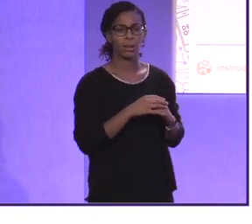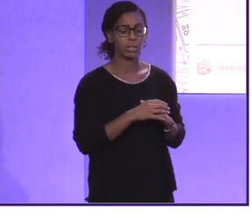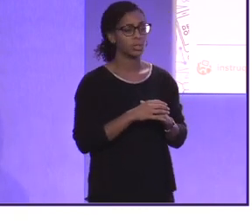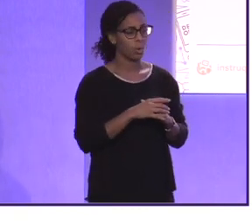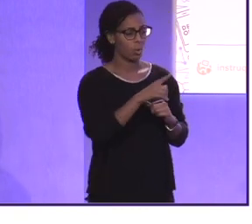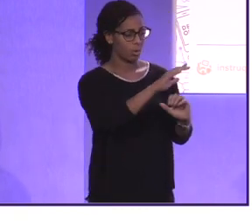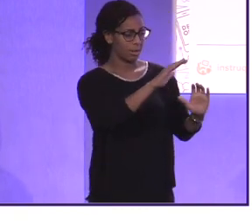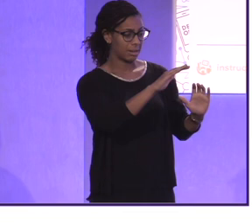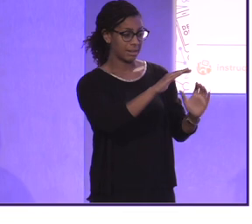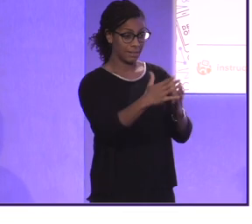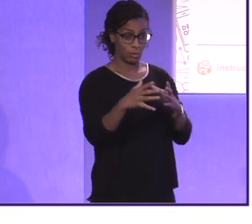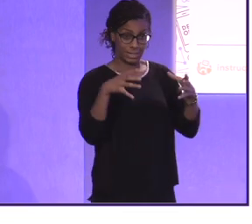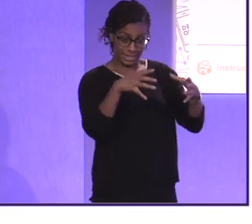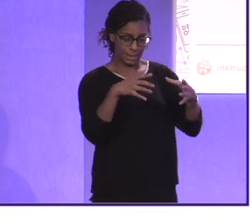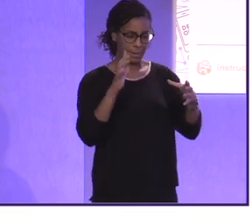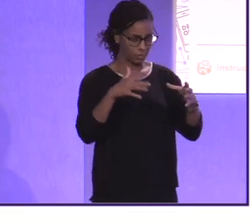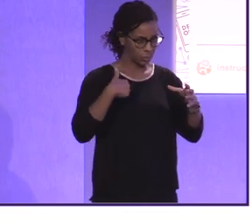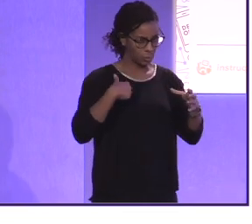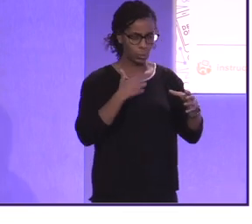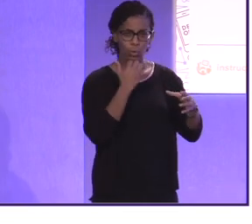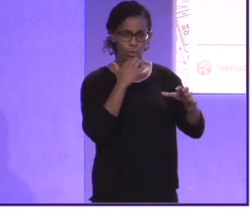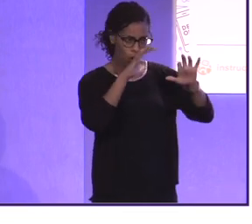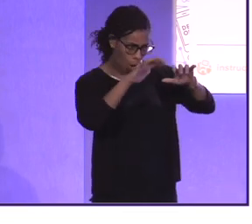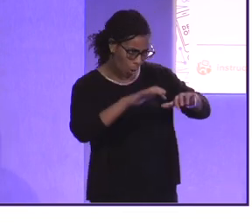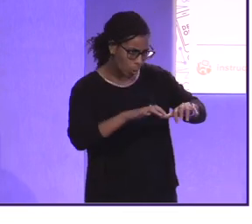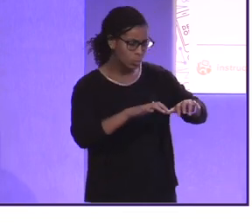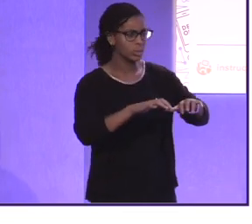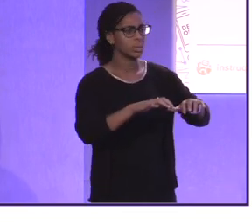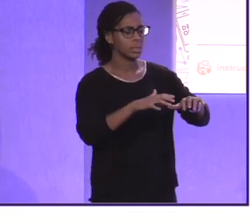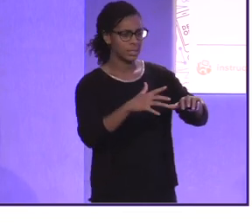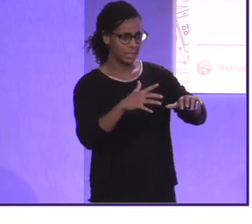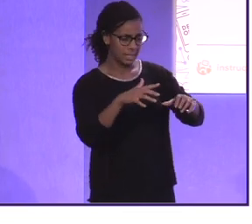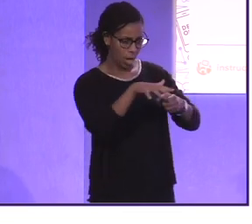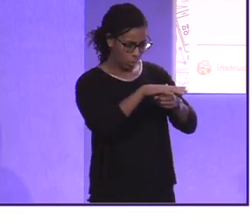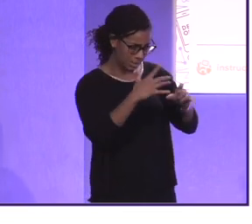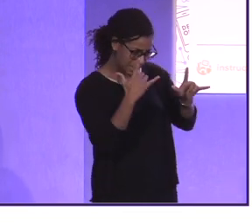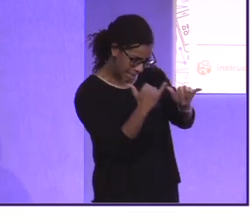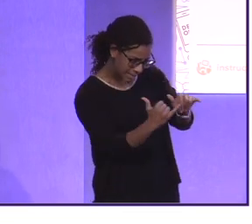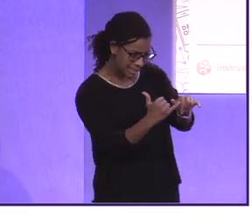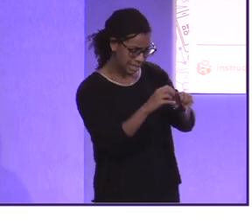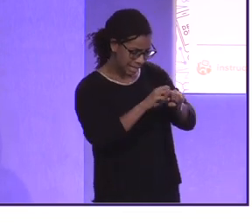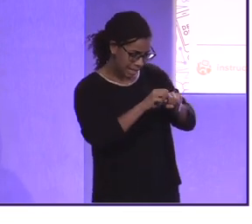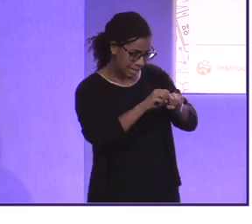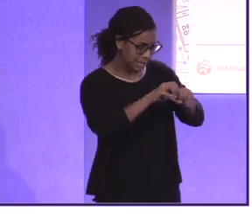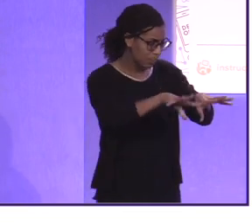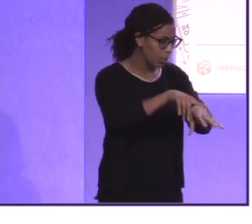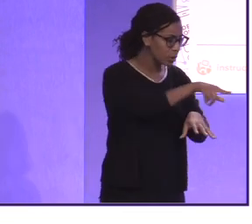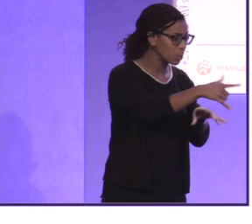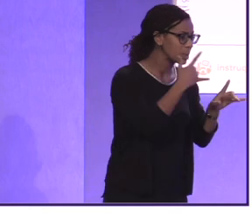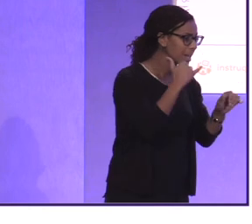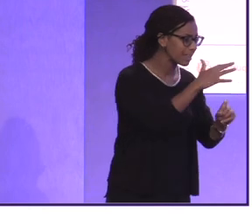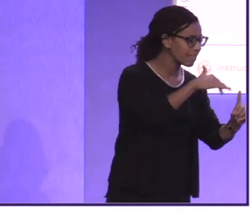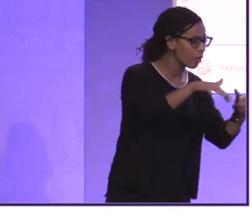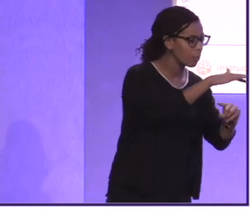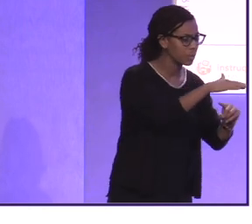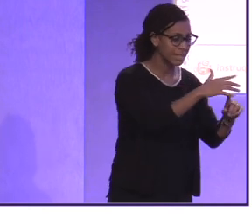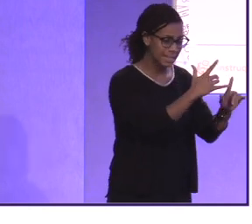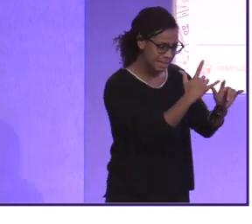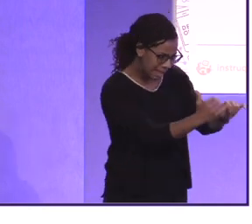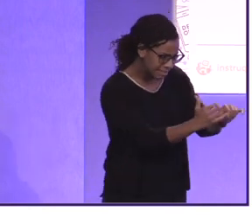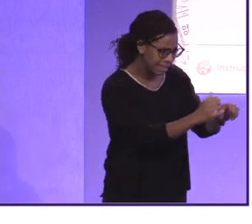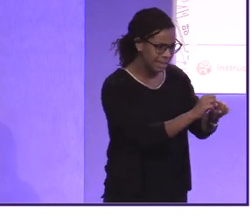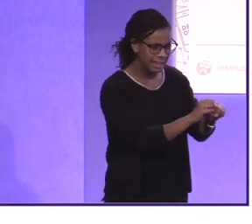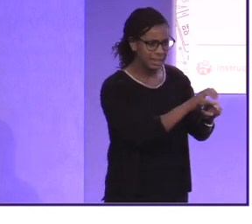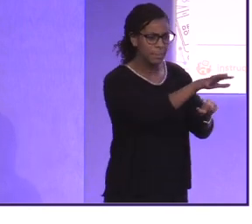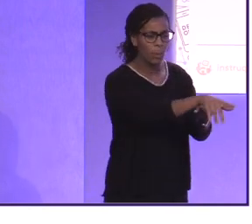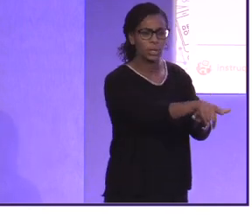basically needed to write code, test locally, deploy to a test environment, automatically run some tests there, then deploy to staging and then